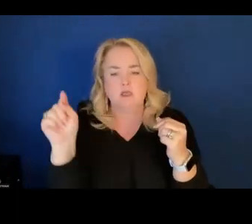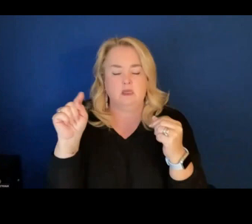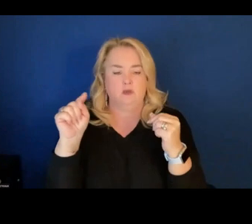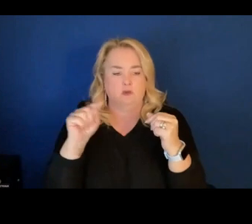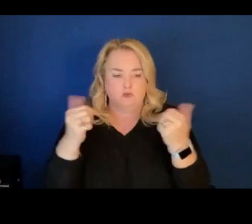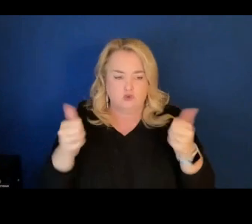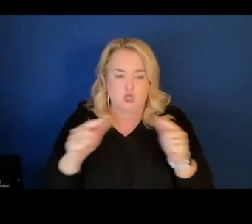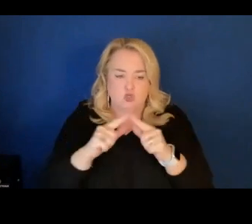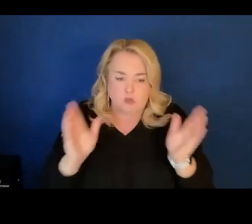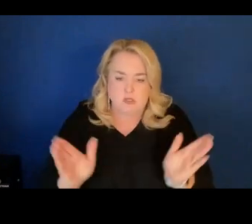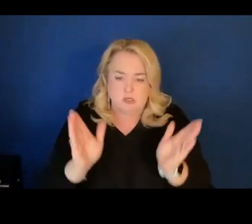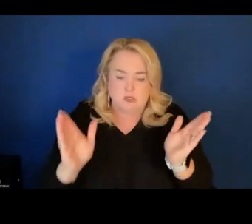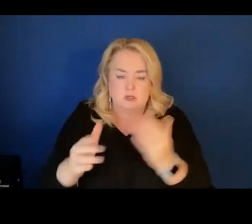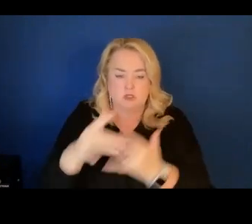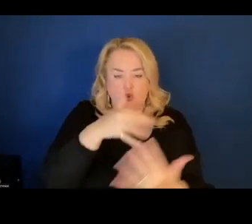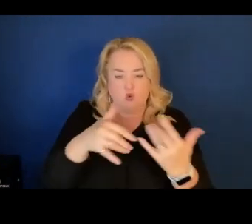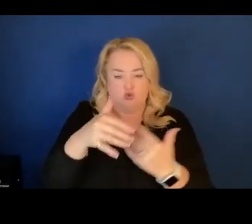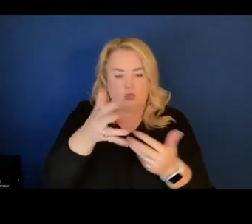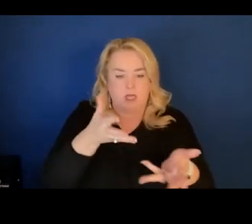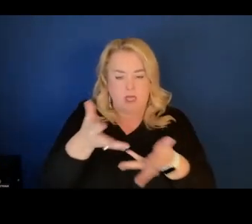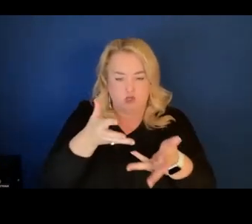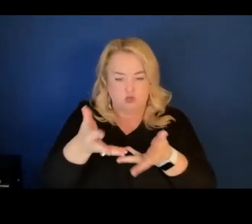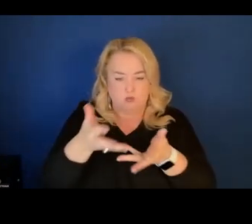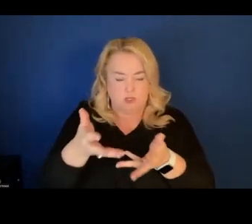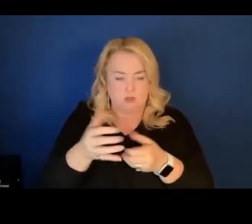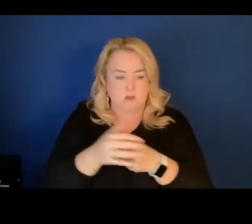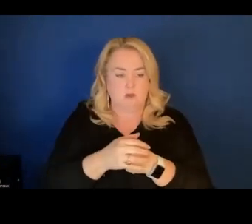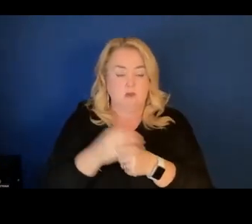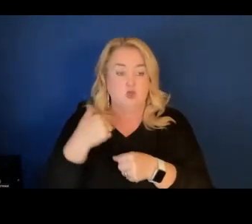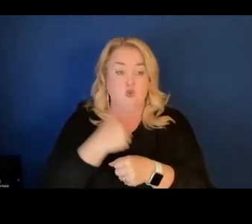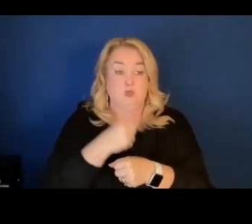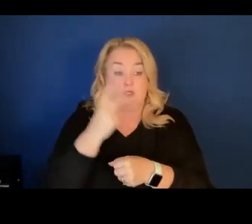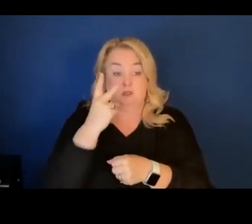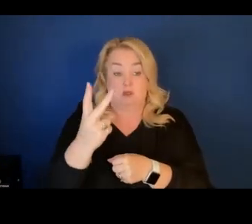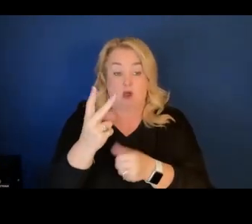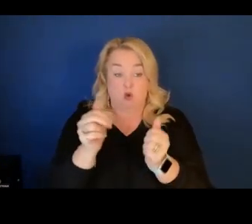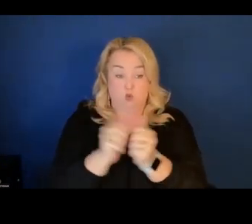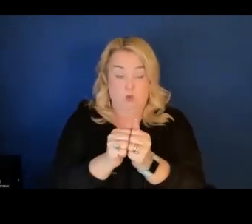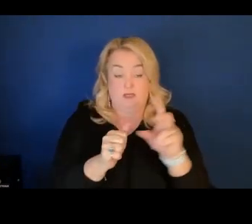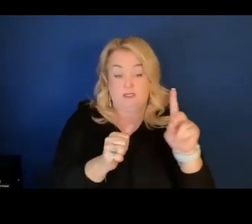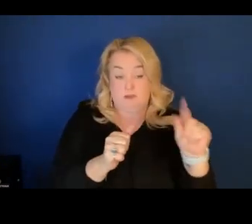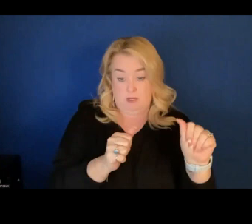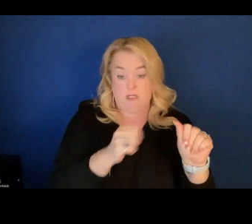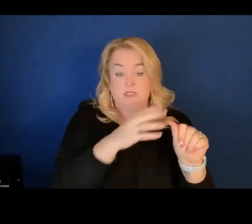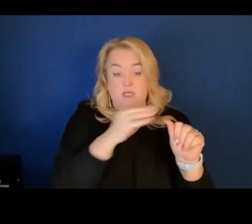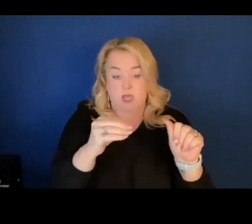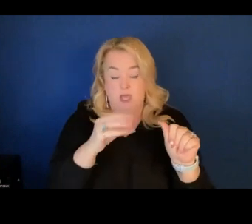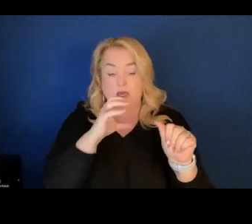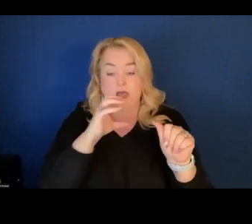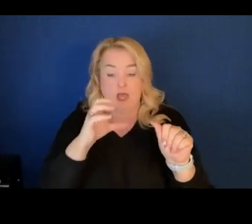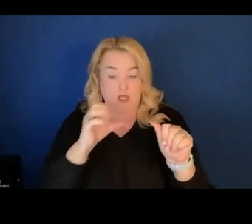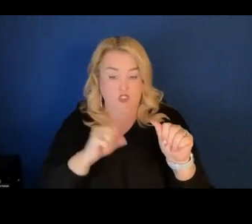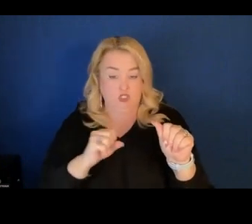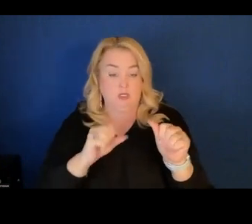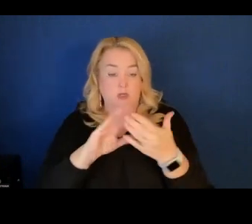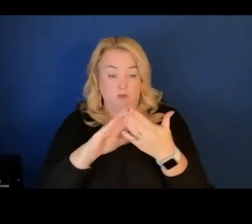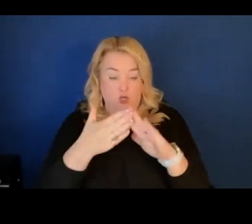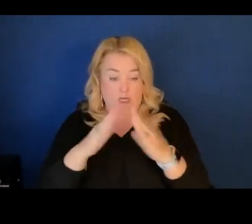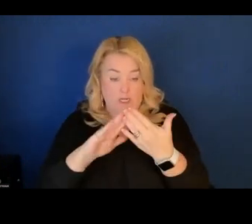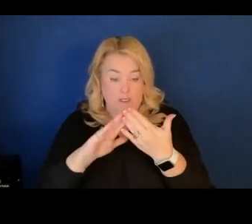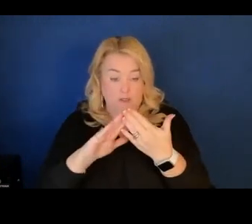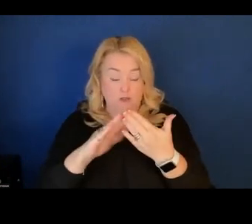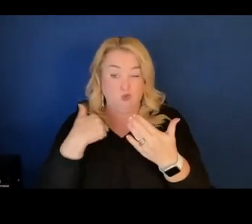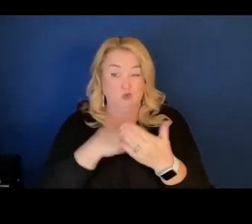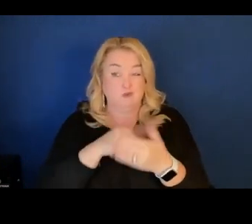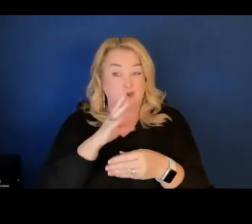their work on social engagement, and we saw it both across the disability and aging community. I think we've talked about it